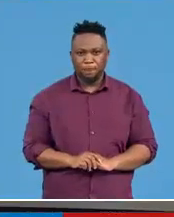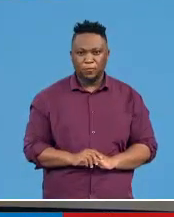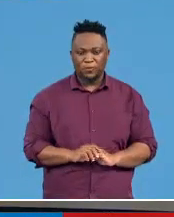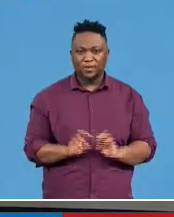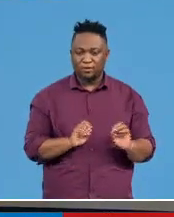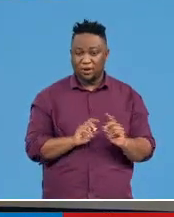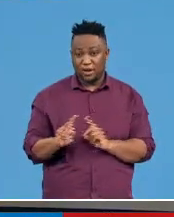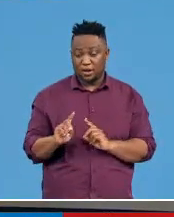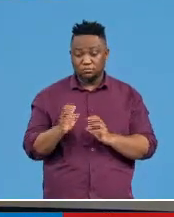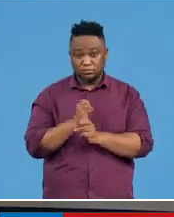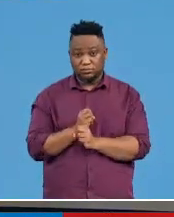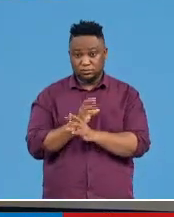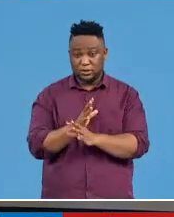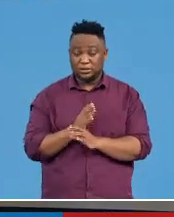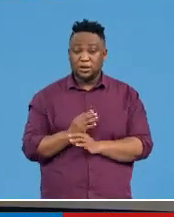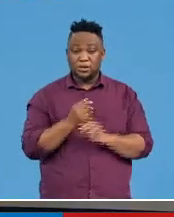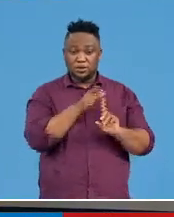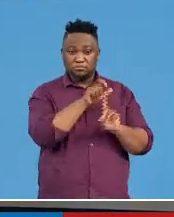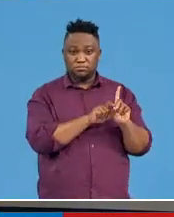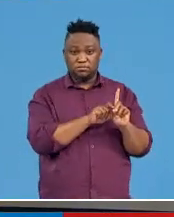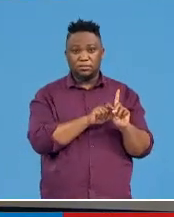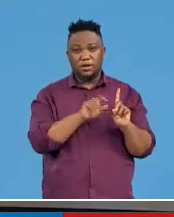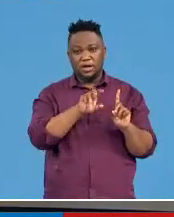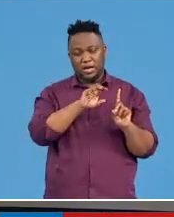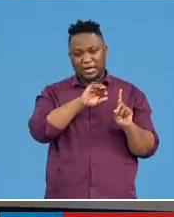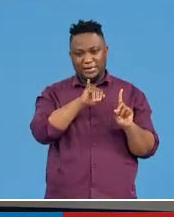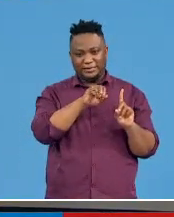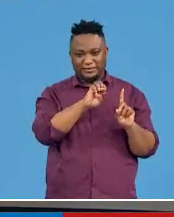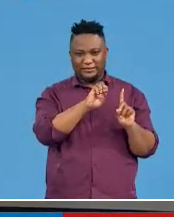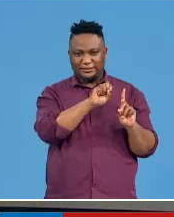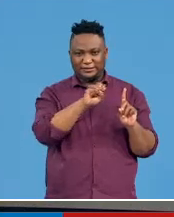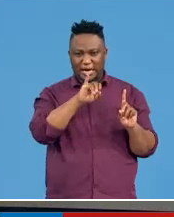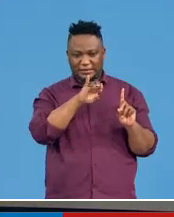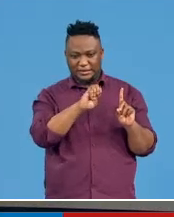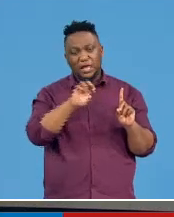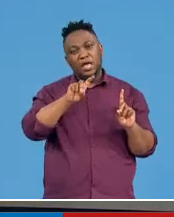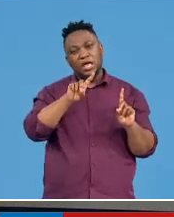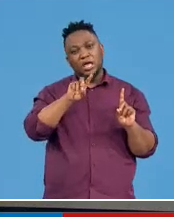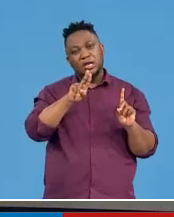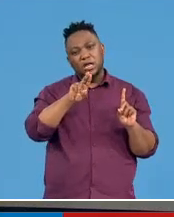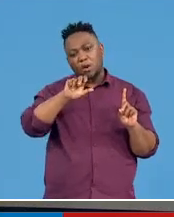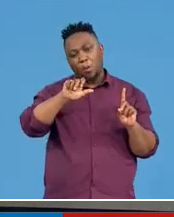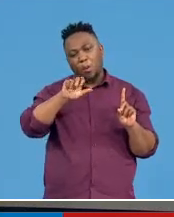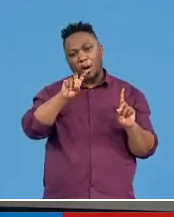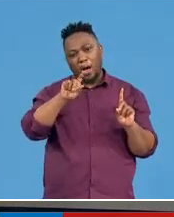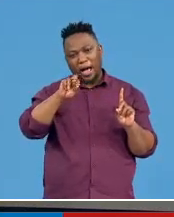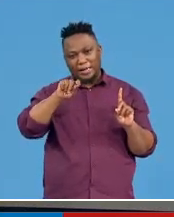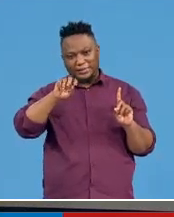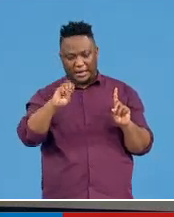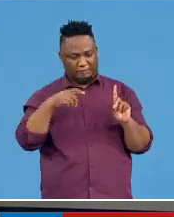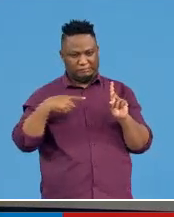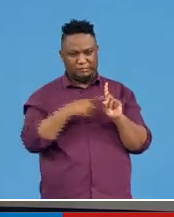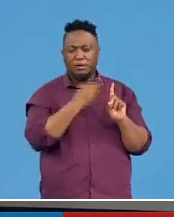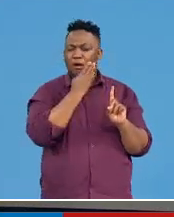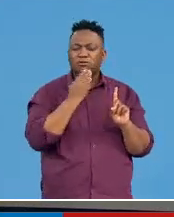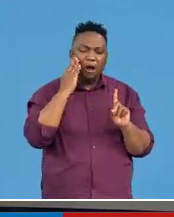Again here, feisty, kind, compassionate. These are just some of the phrases used by President Cyril Ramaphosa to describe the